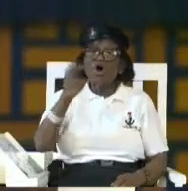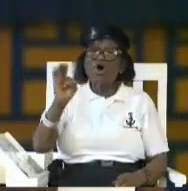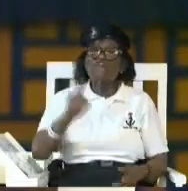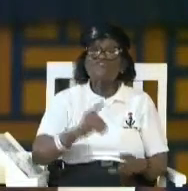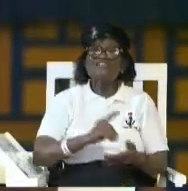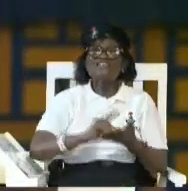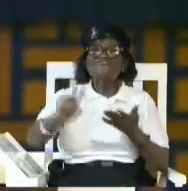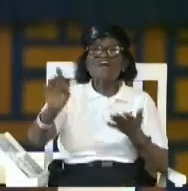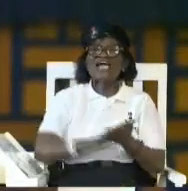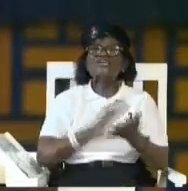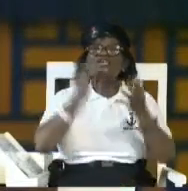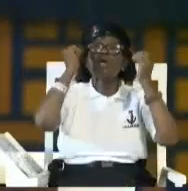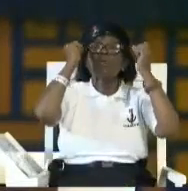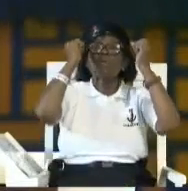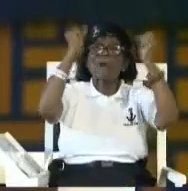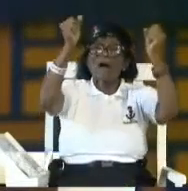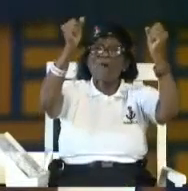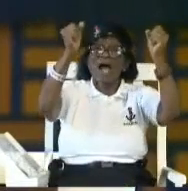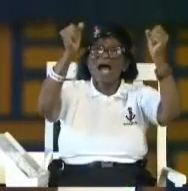power.